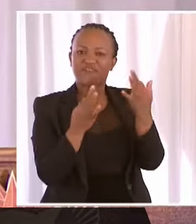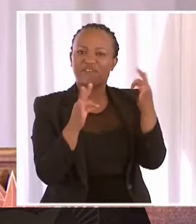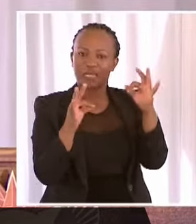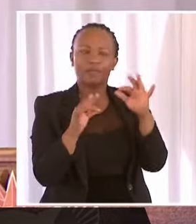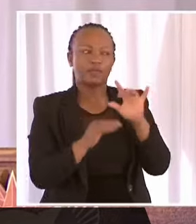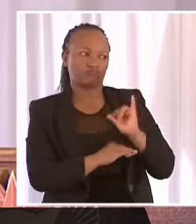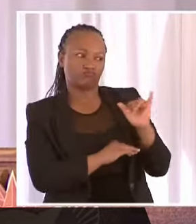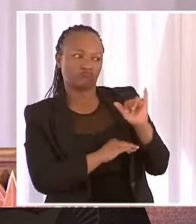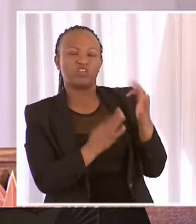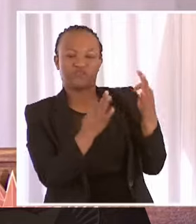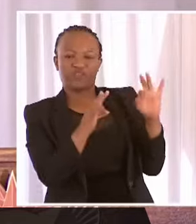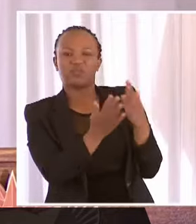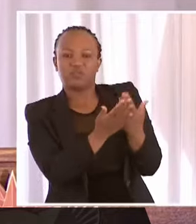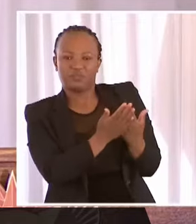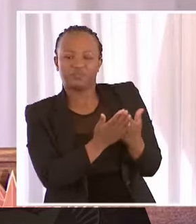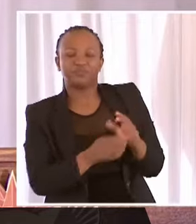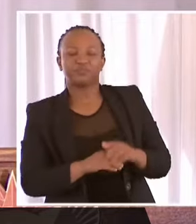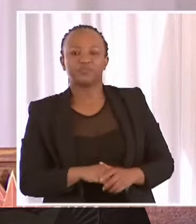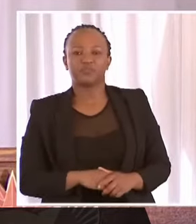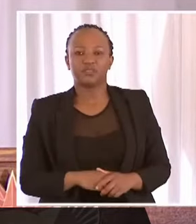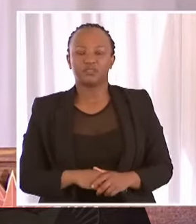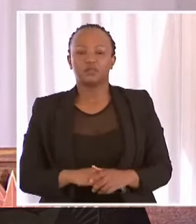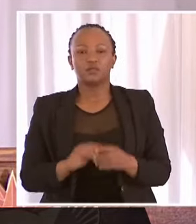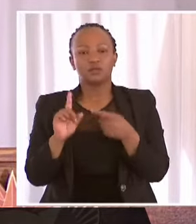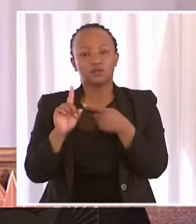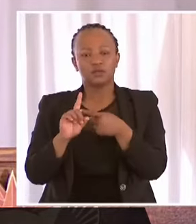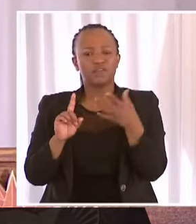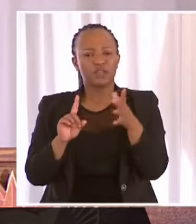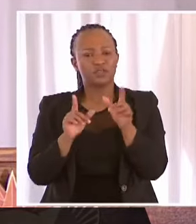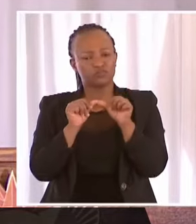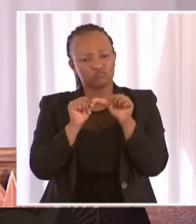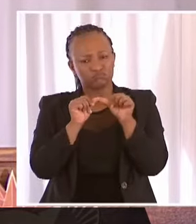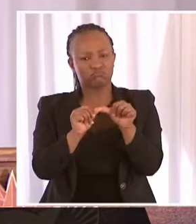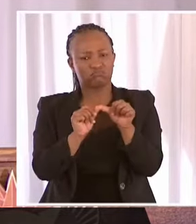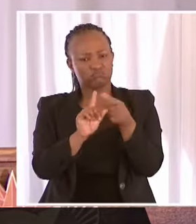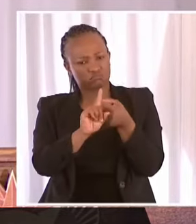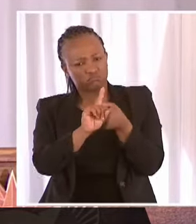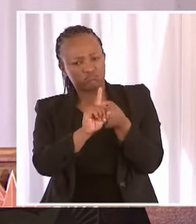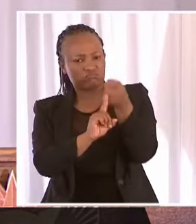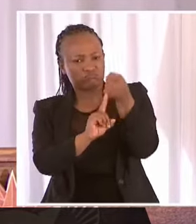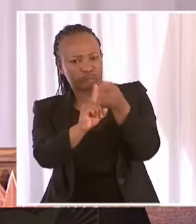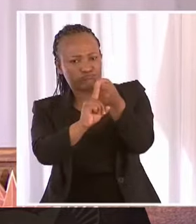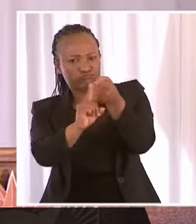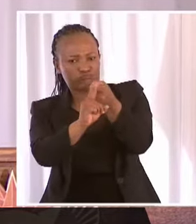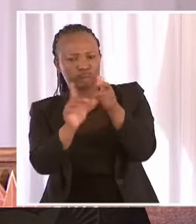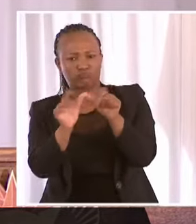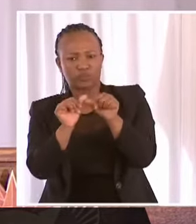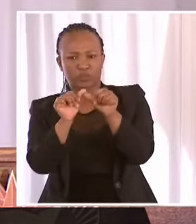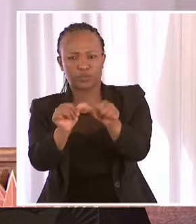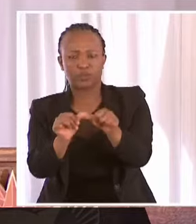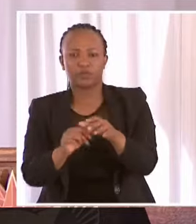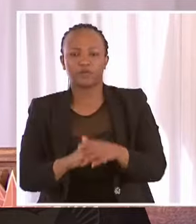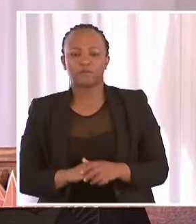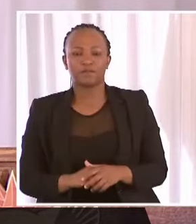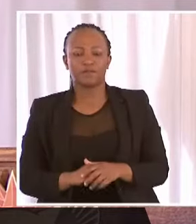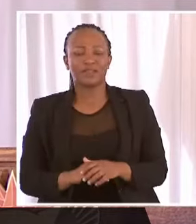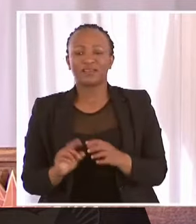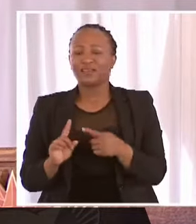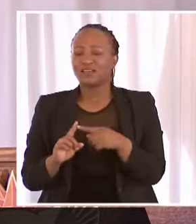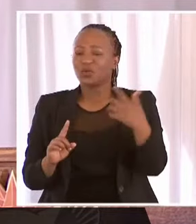made sure that that struggle continues. He was a true